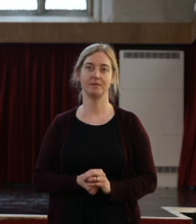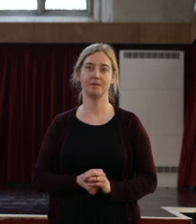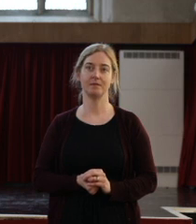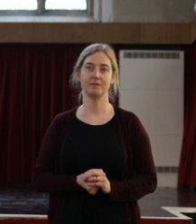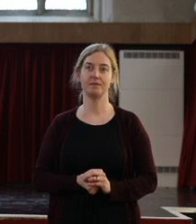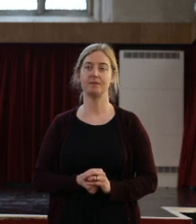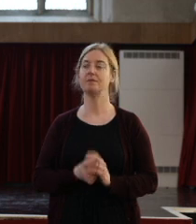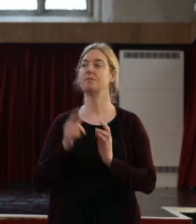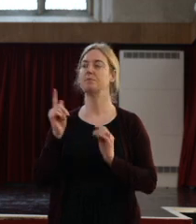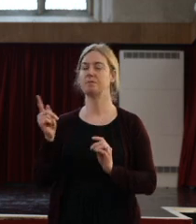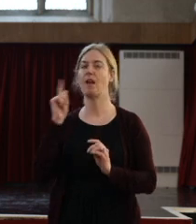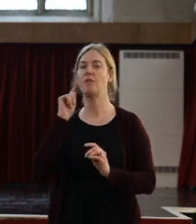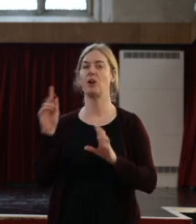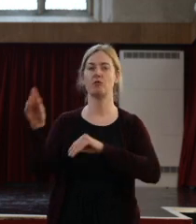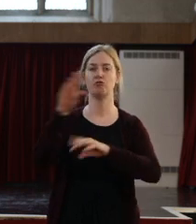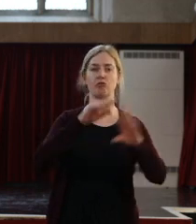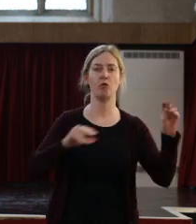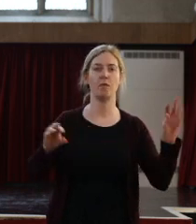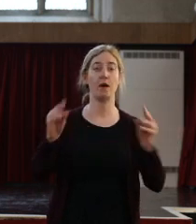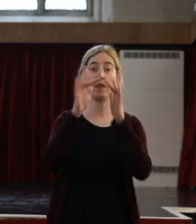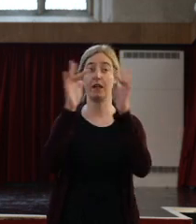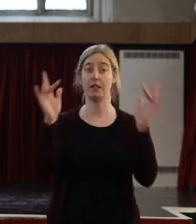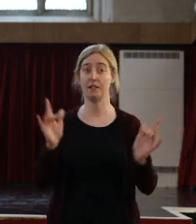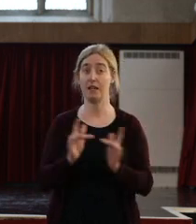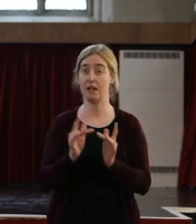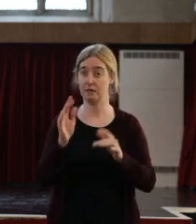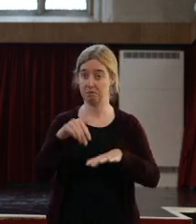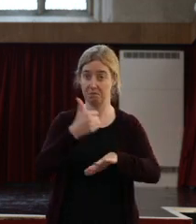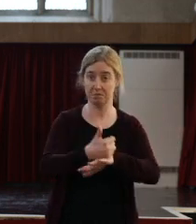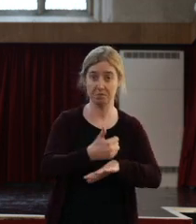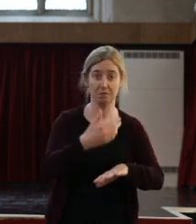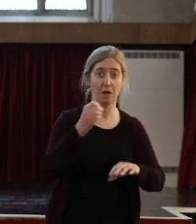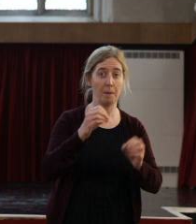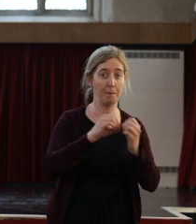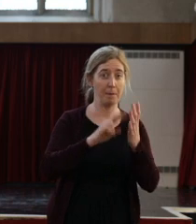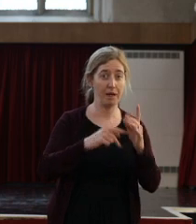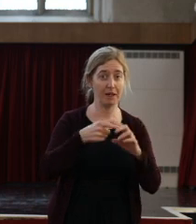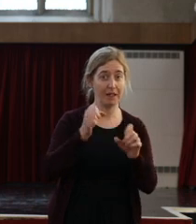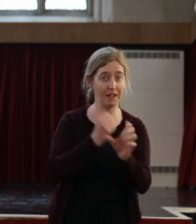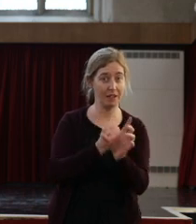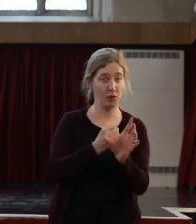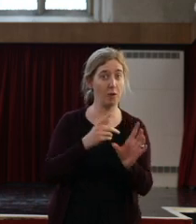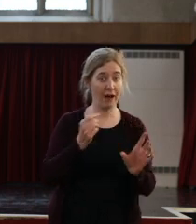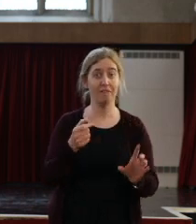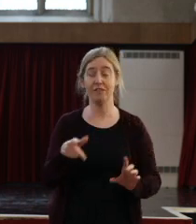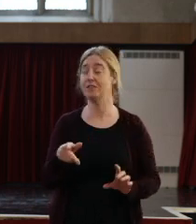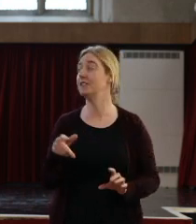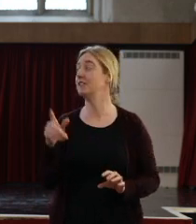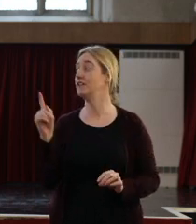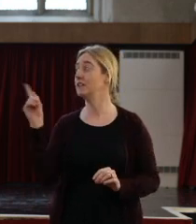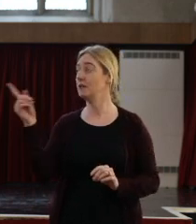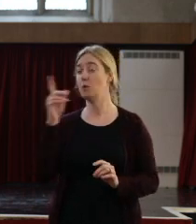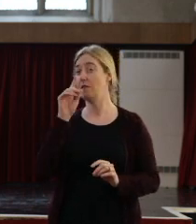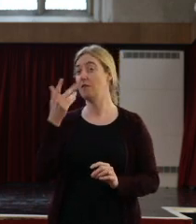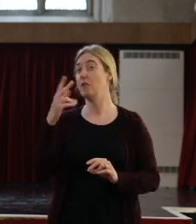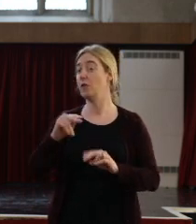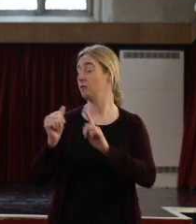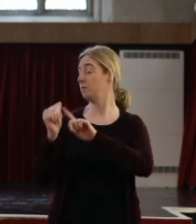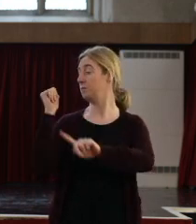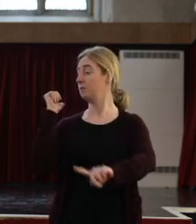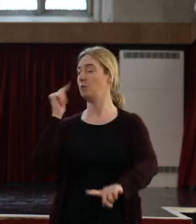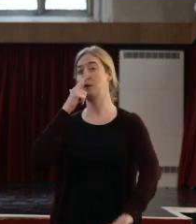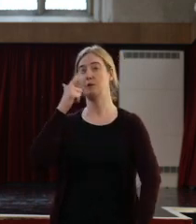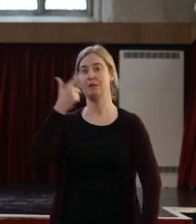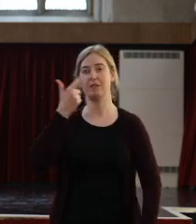Karl, rumour has it that the internet has made it to Bungay, and I wondered if internet and the culture would have made a difference to the 17-year-old Karl. Any thoughts on that?